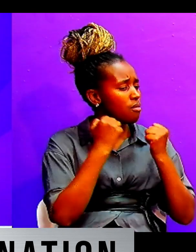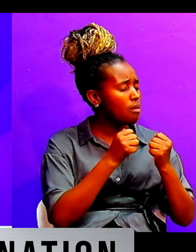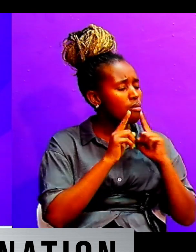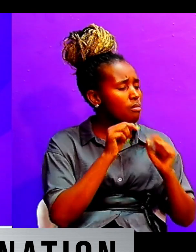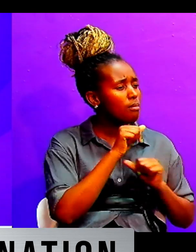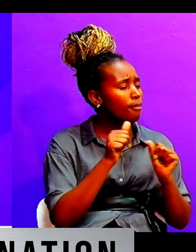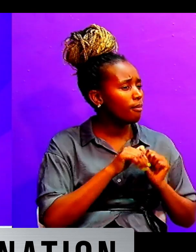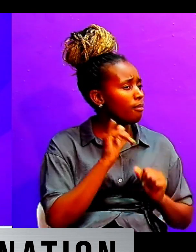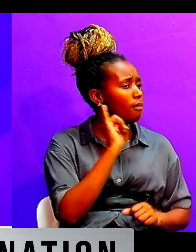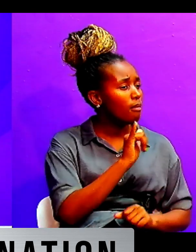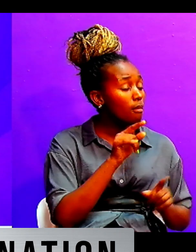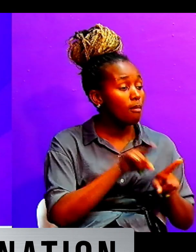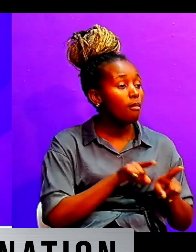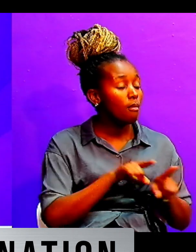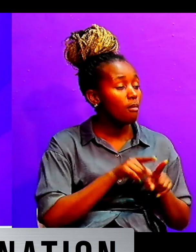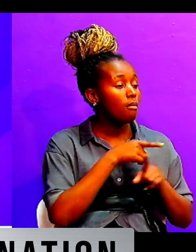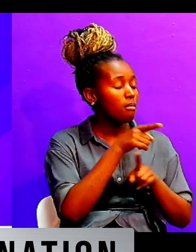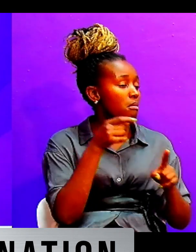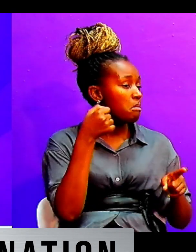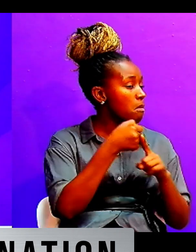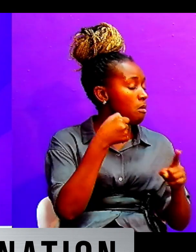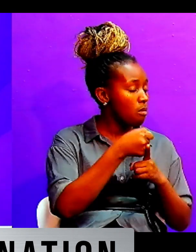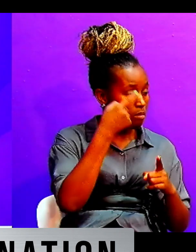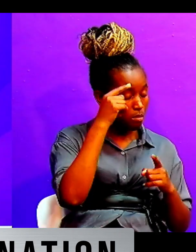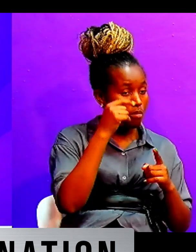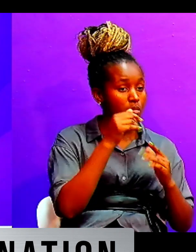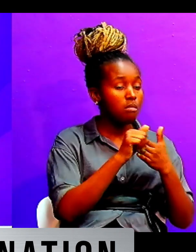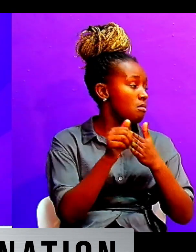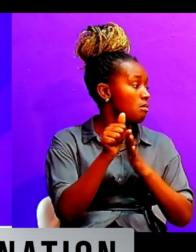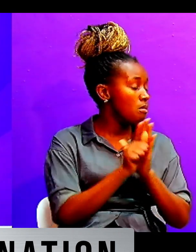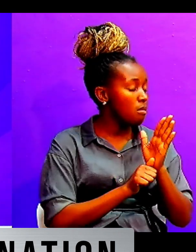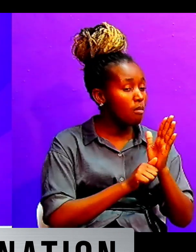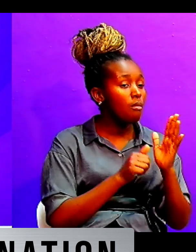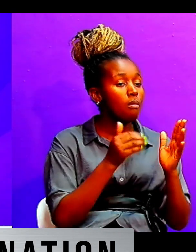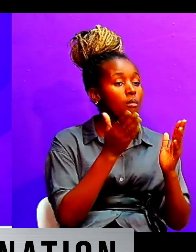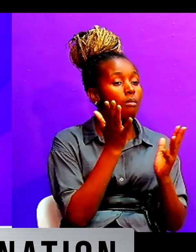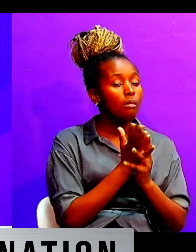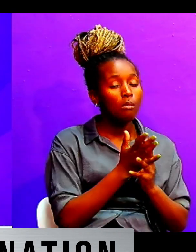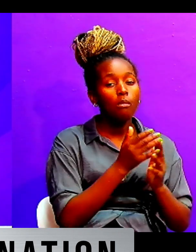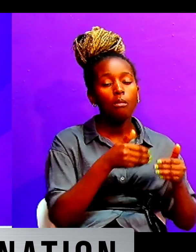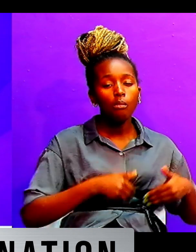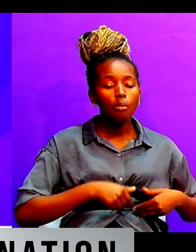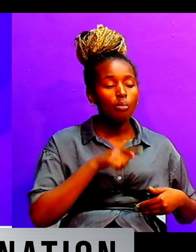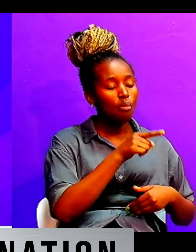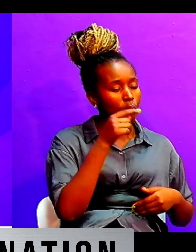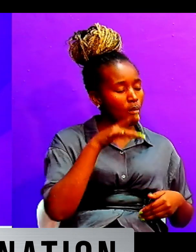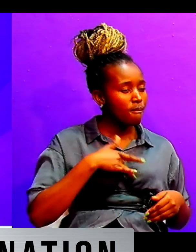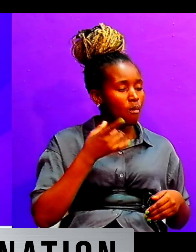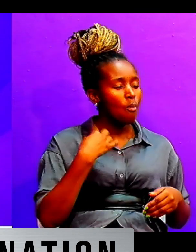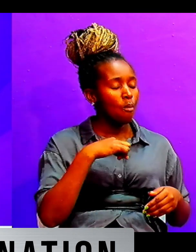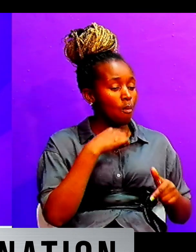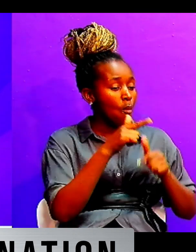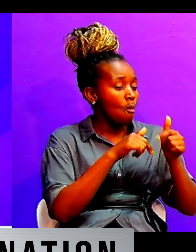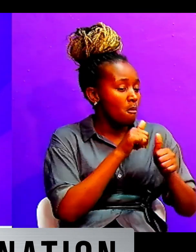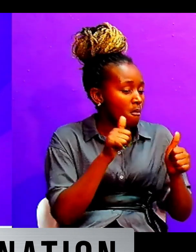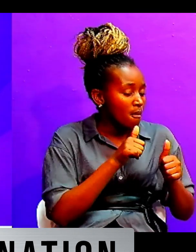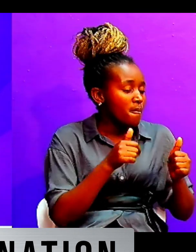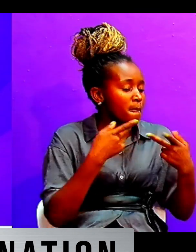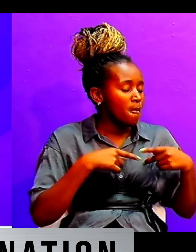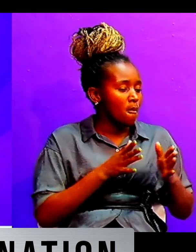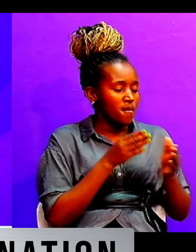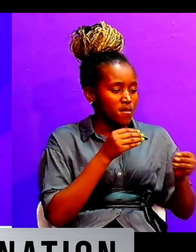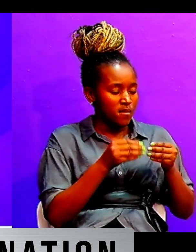to champion for leadership amongst the youth. Are we really on the correct place as PWDs?